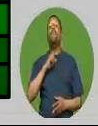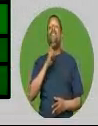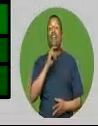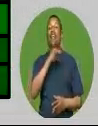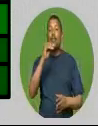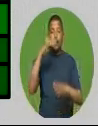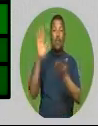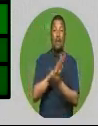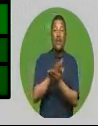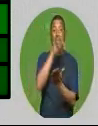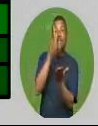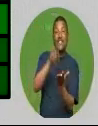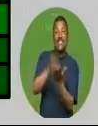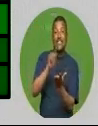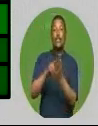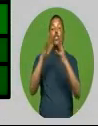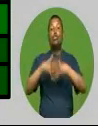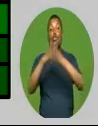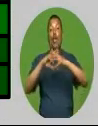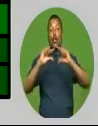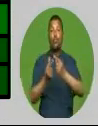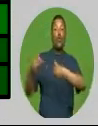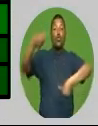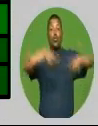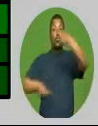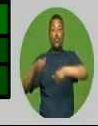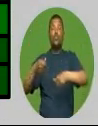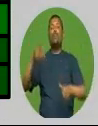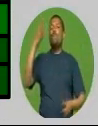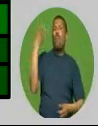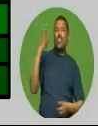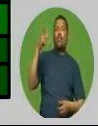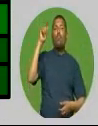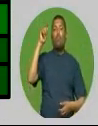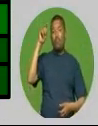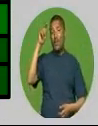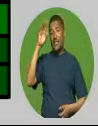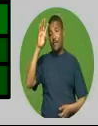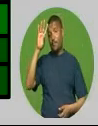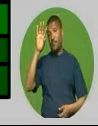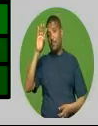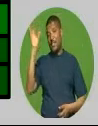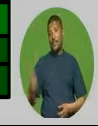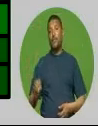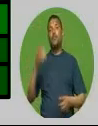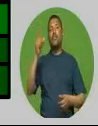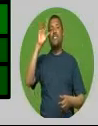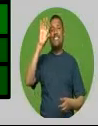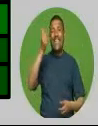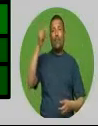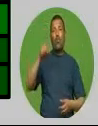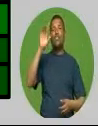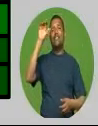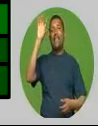printing industrial groups contributed to 14% and